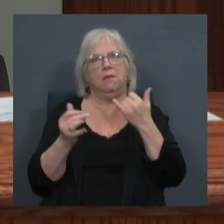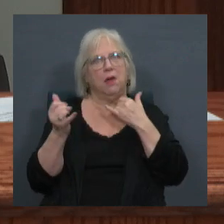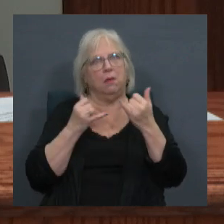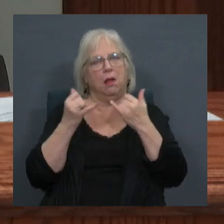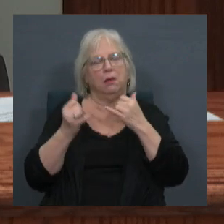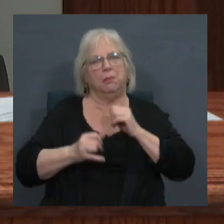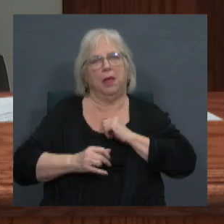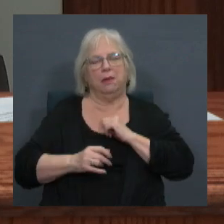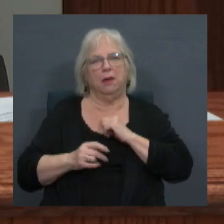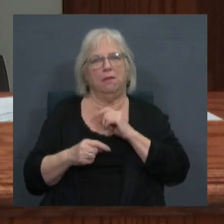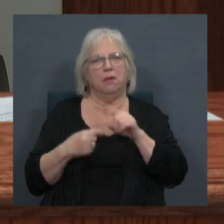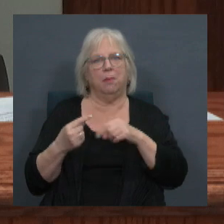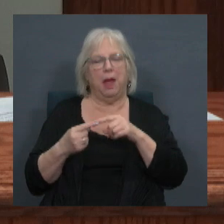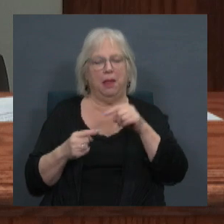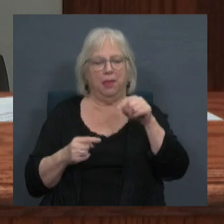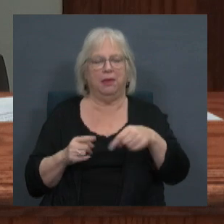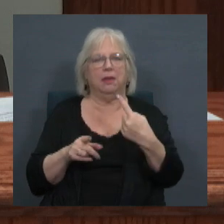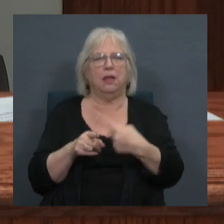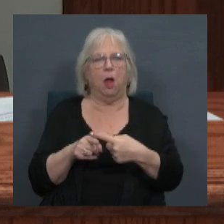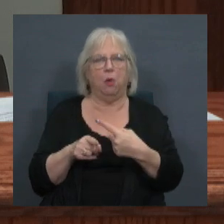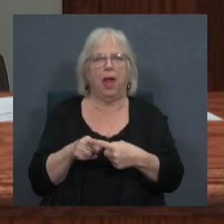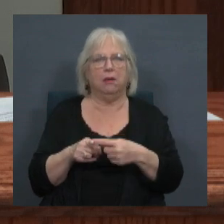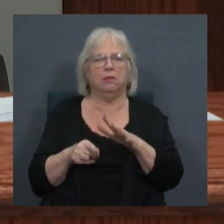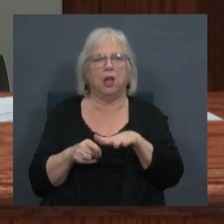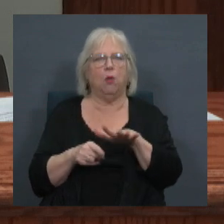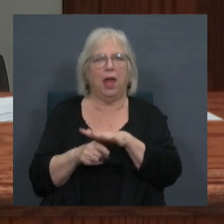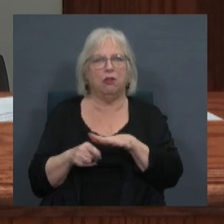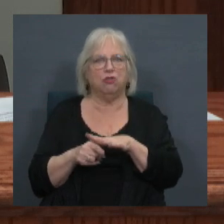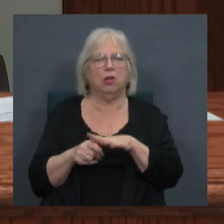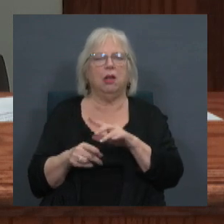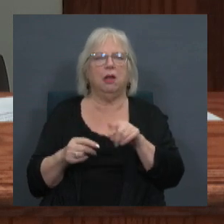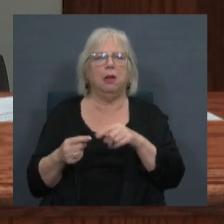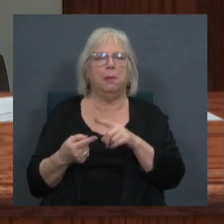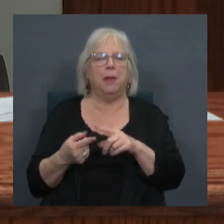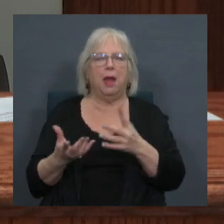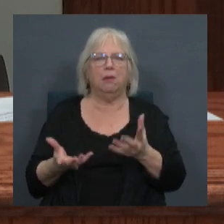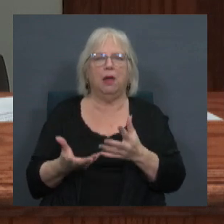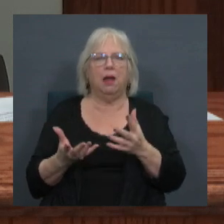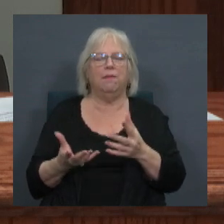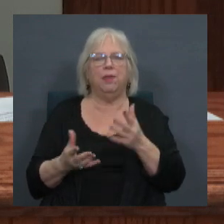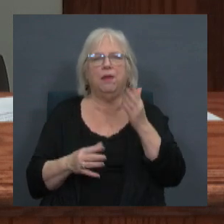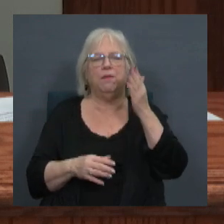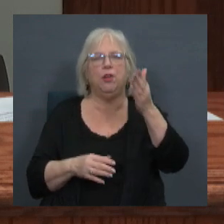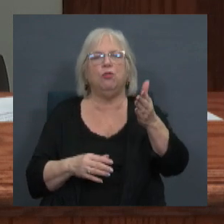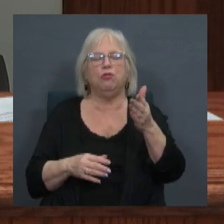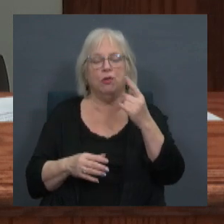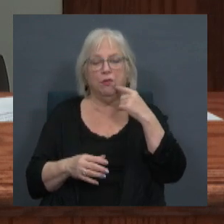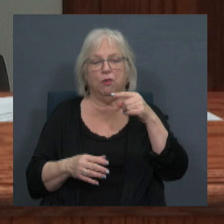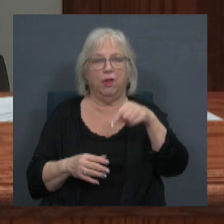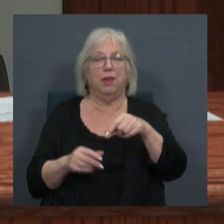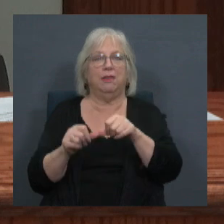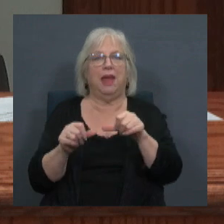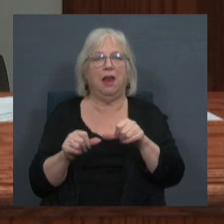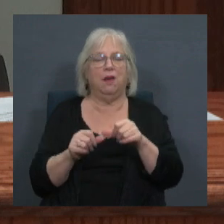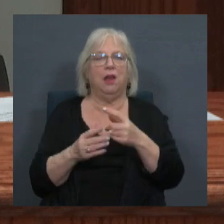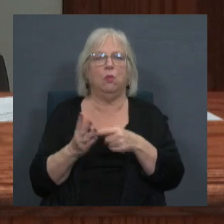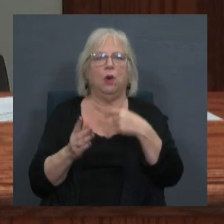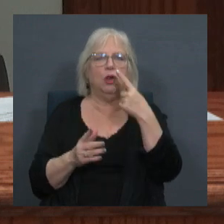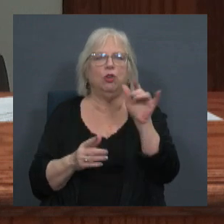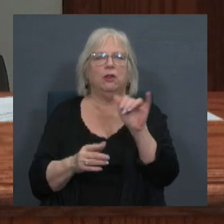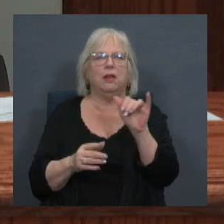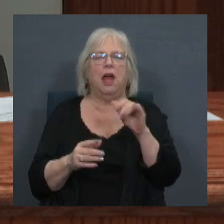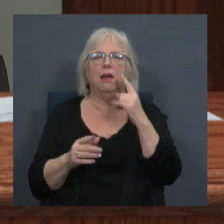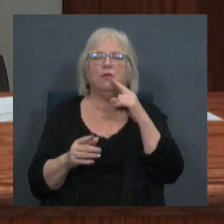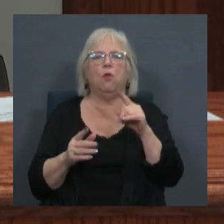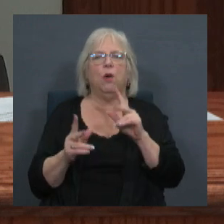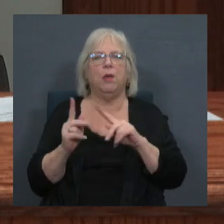myself about this location, about the future of it and what it looks like for the